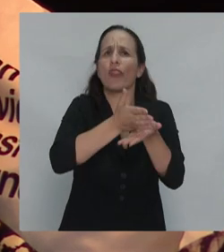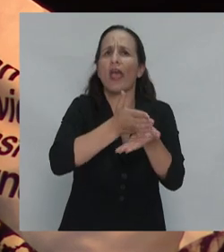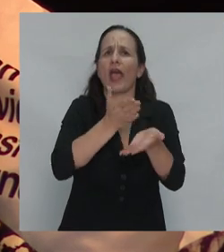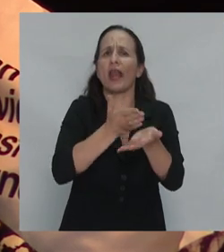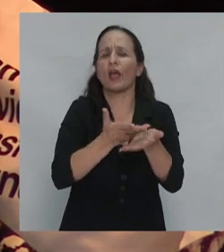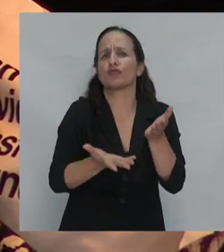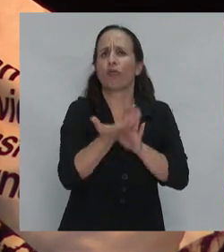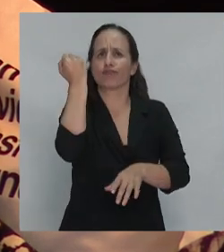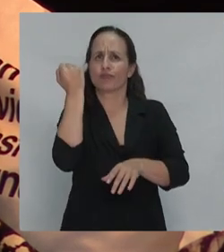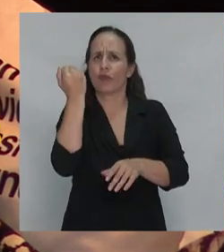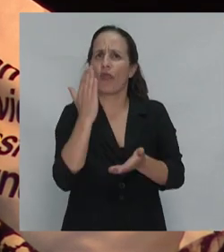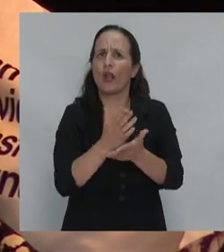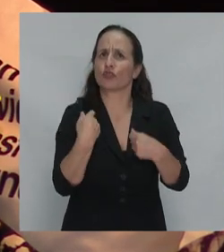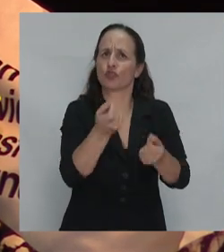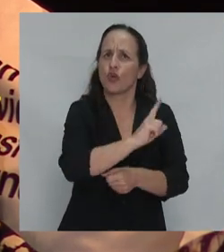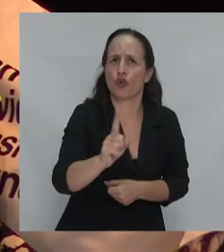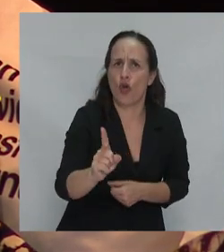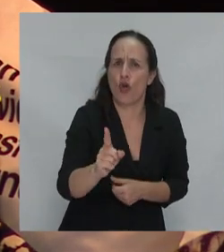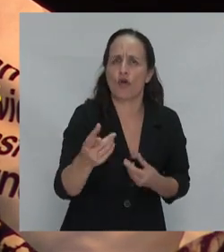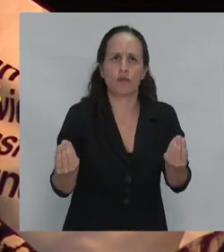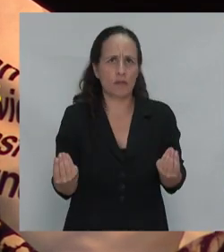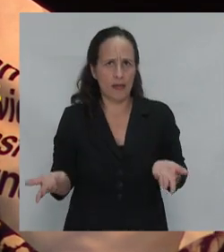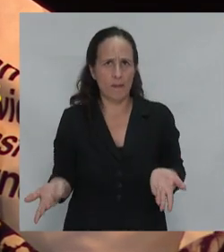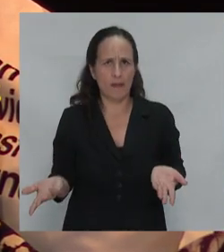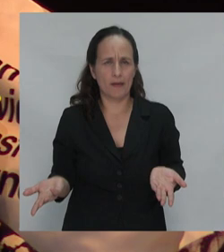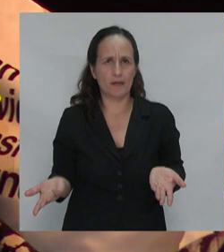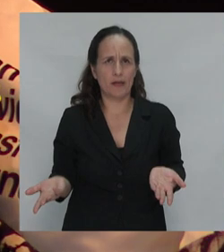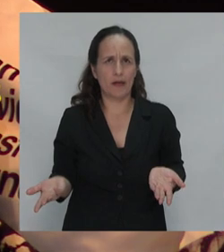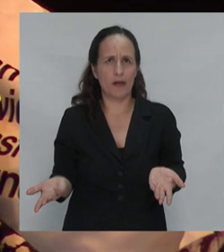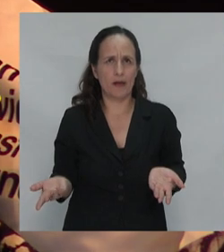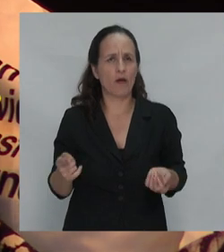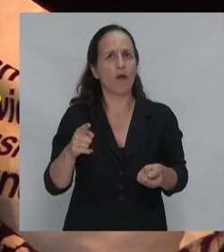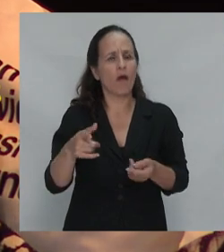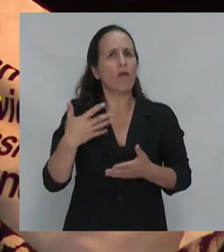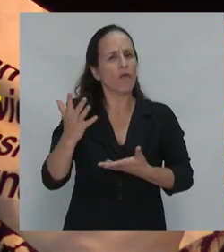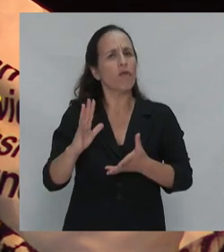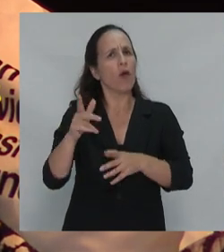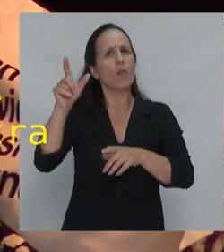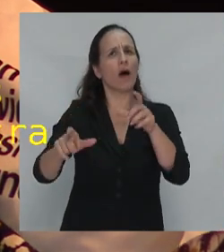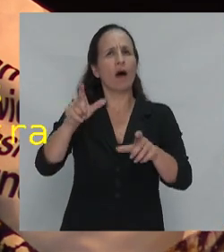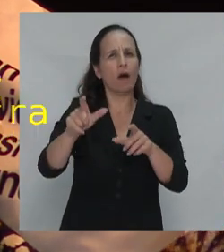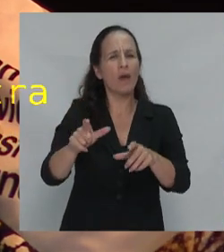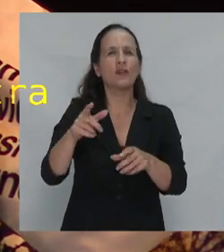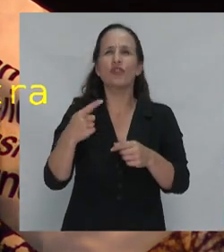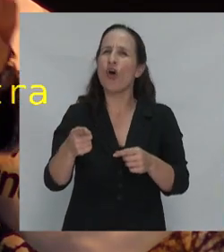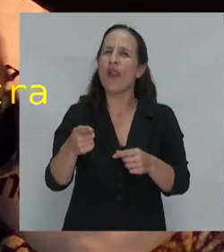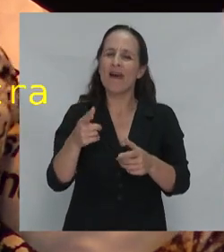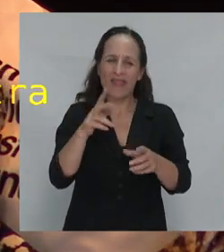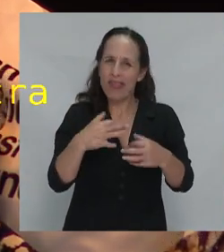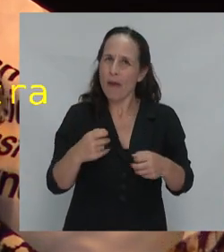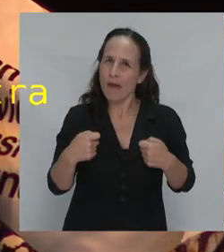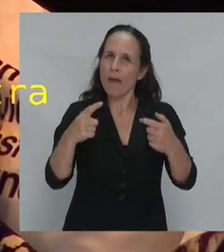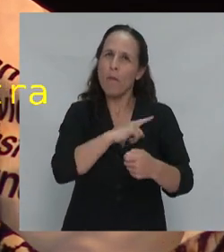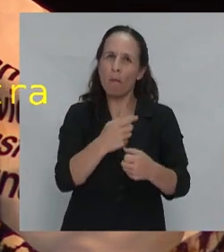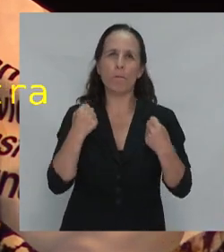dignity, and how we can truly empower. That's how we're going to do it. Like